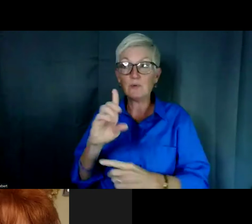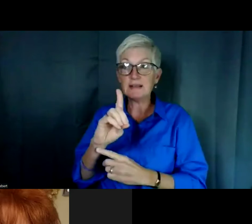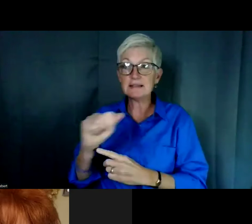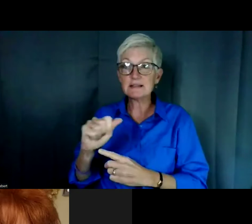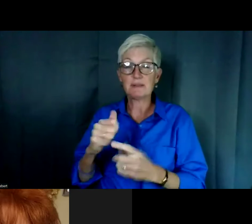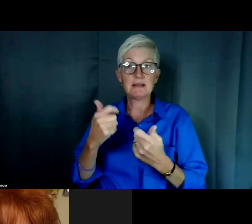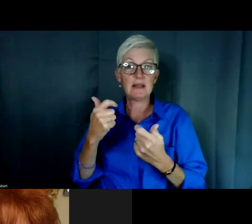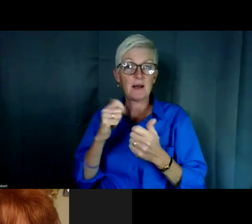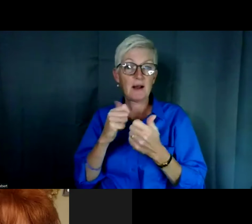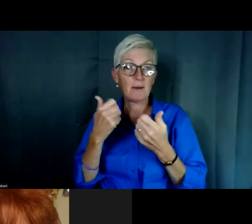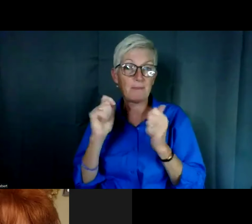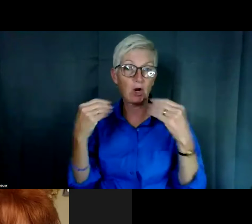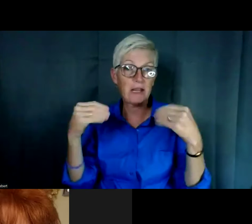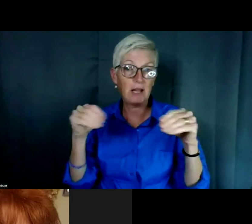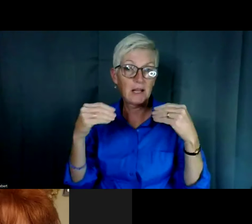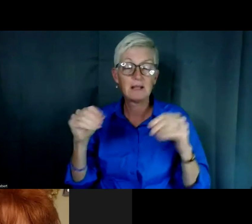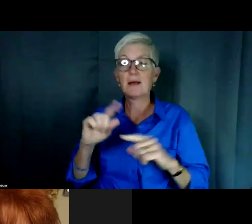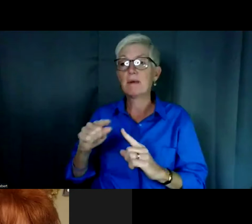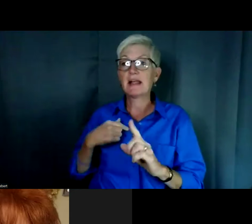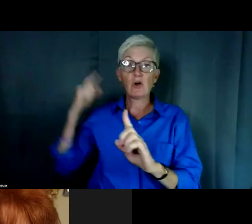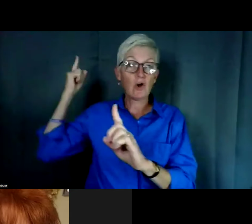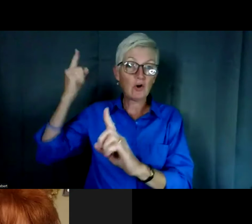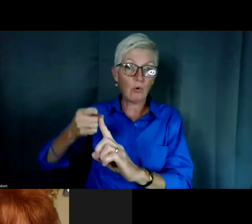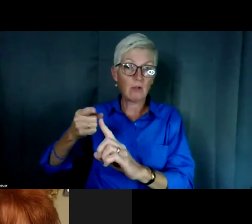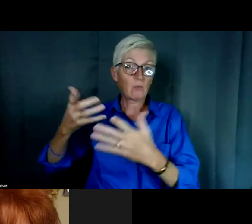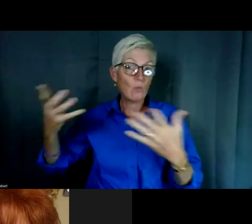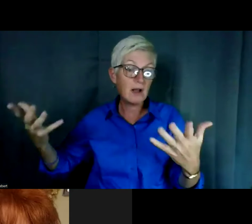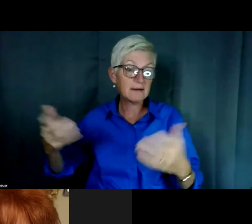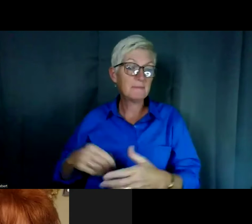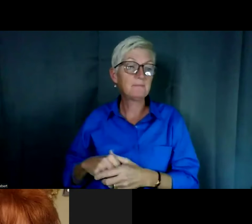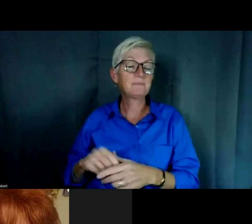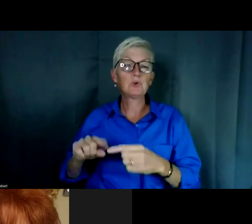My overall goal actually was to